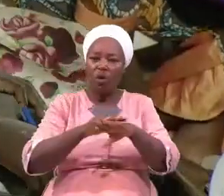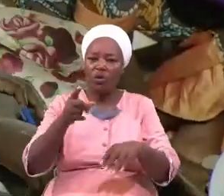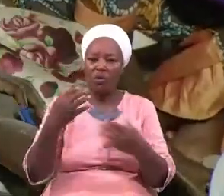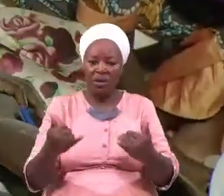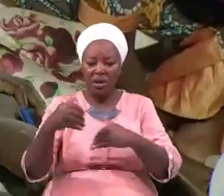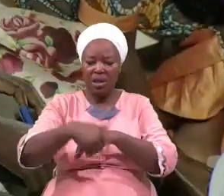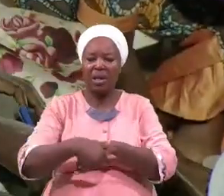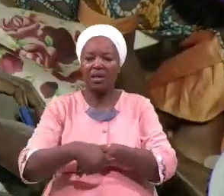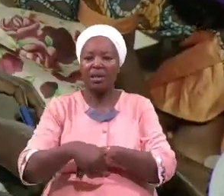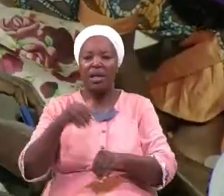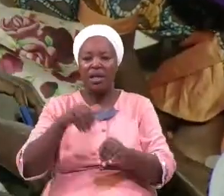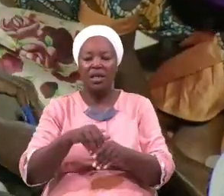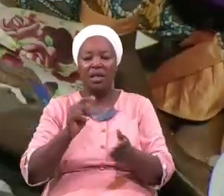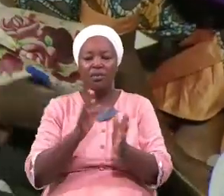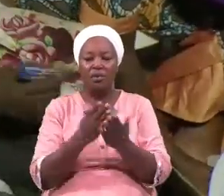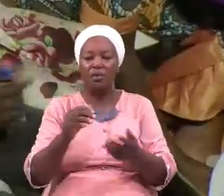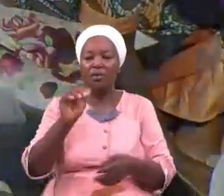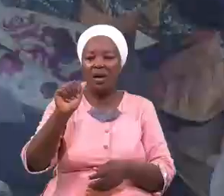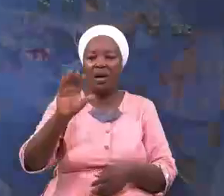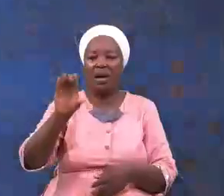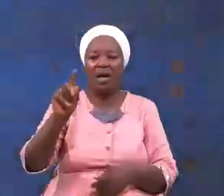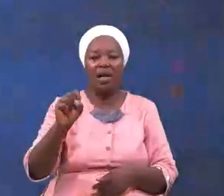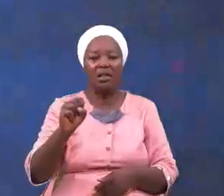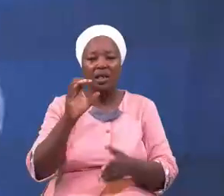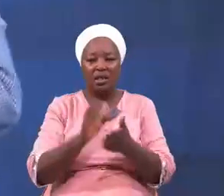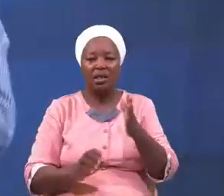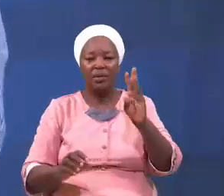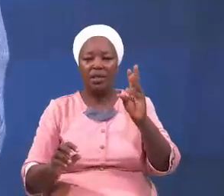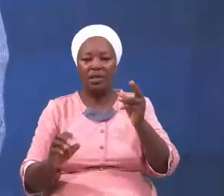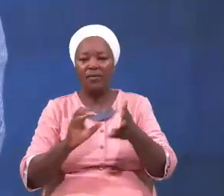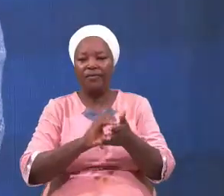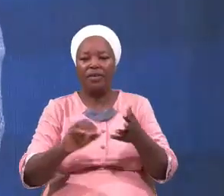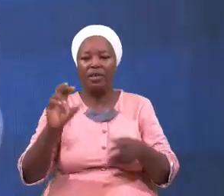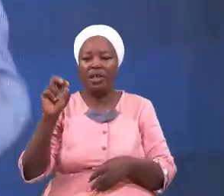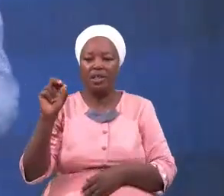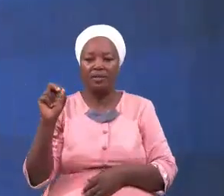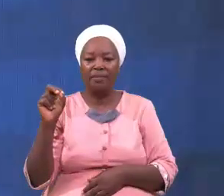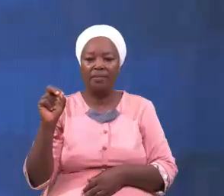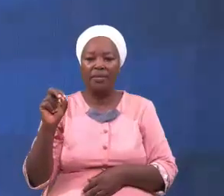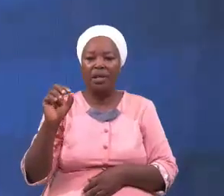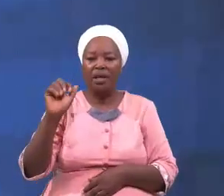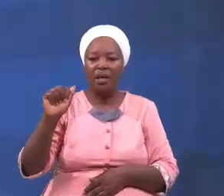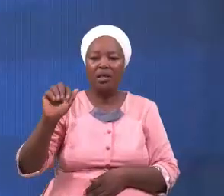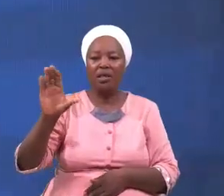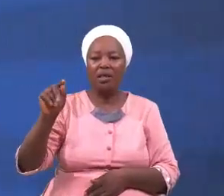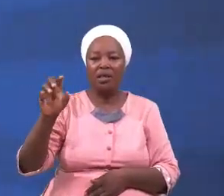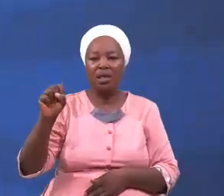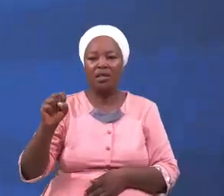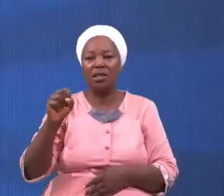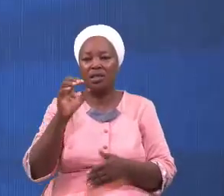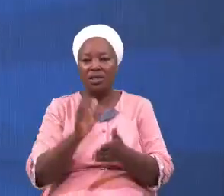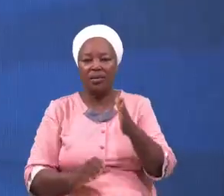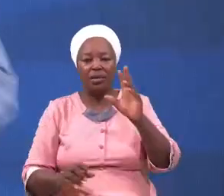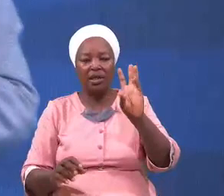In Acts chapter 16. We're looking at verse 30. Acts chapter 16, verse